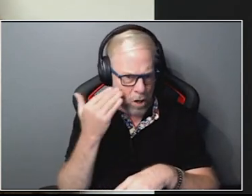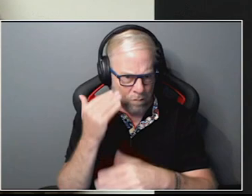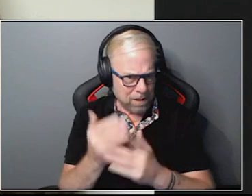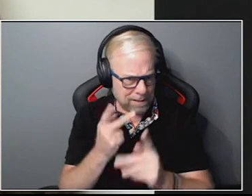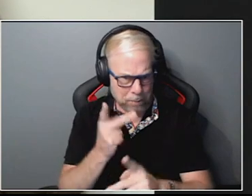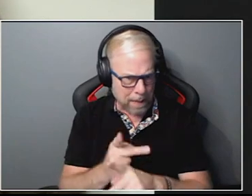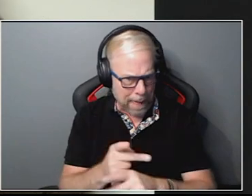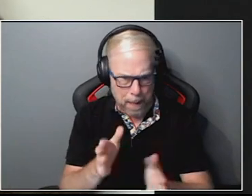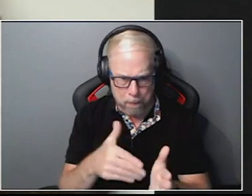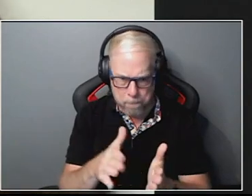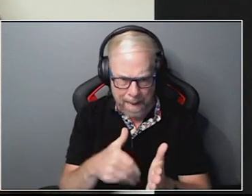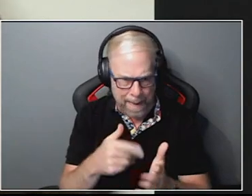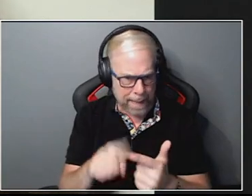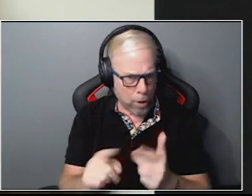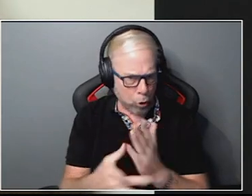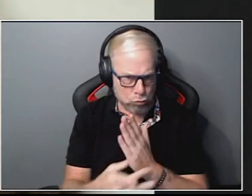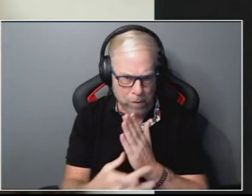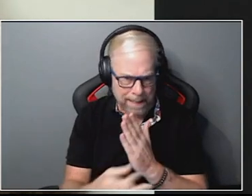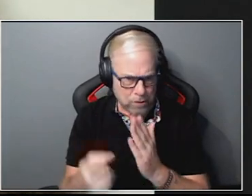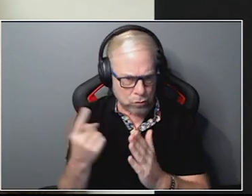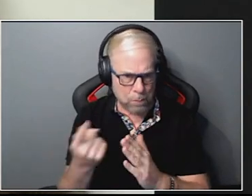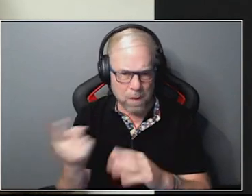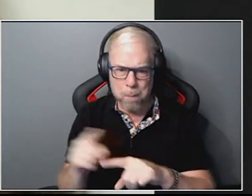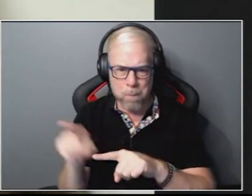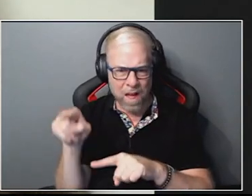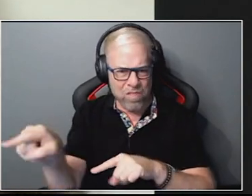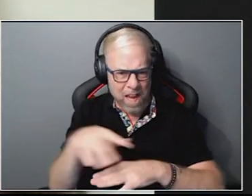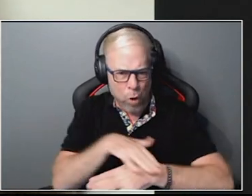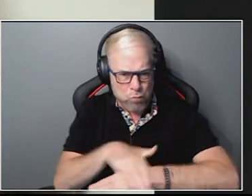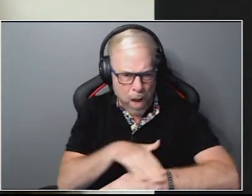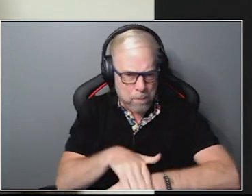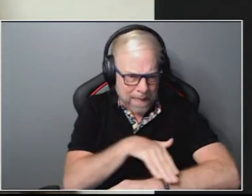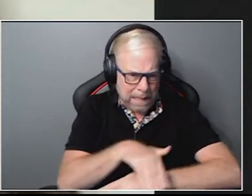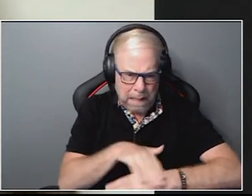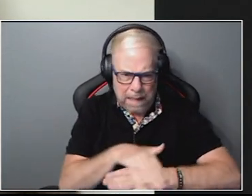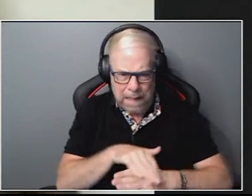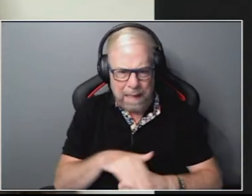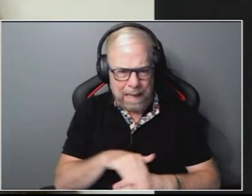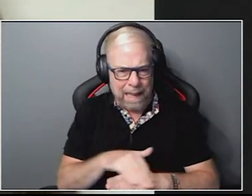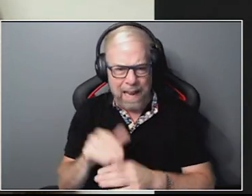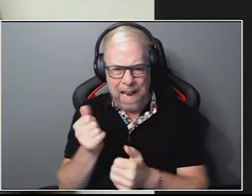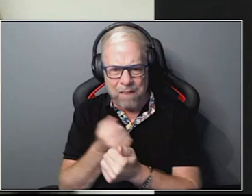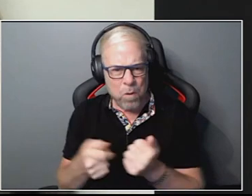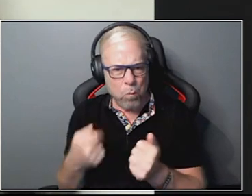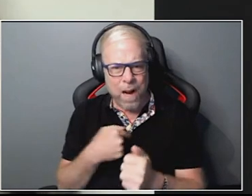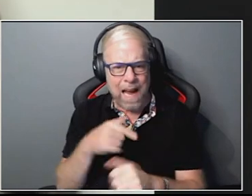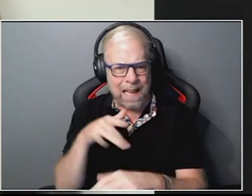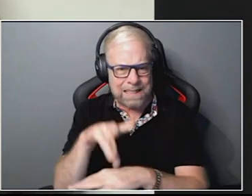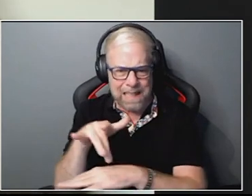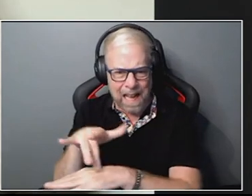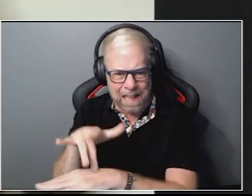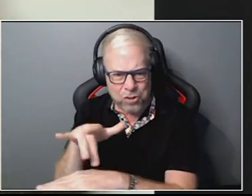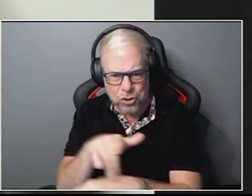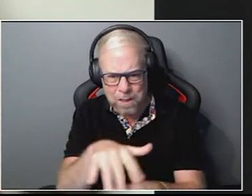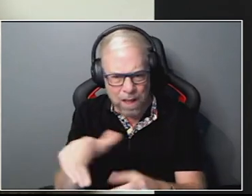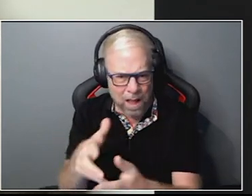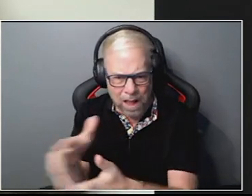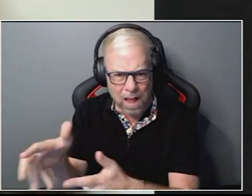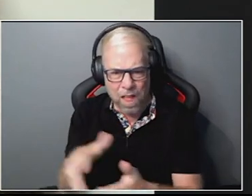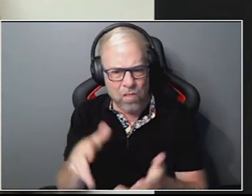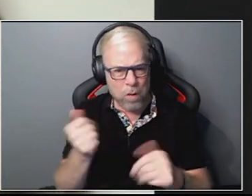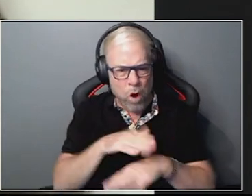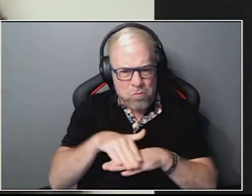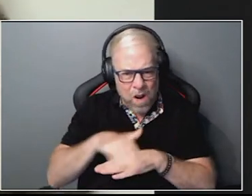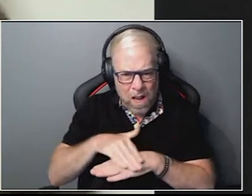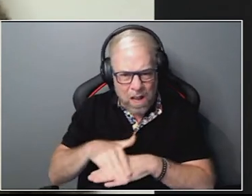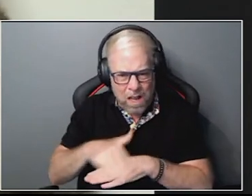or grease or whatever, but they're rubbing. I mean, everyone I touched, everyone's hand I extended my hand to was rubbing it, trying to see if